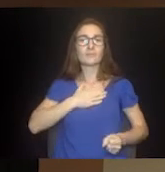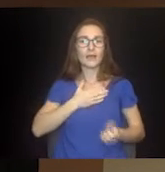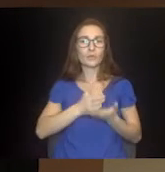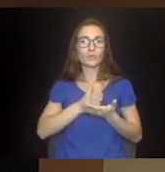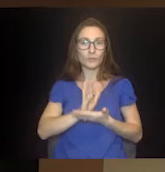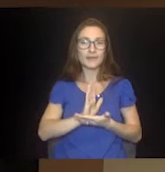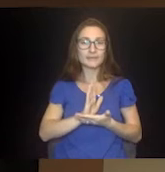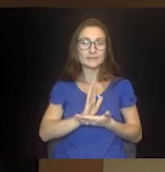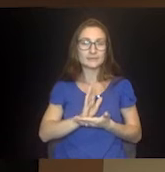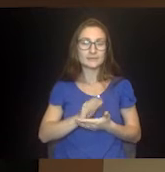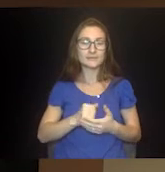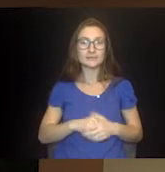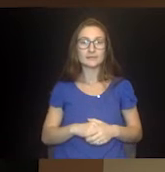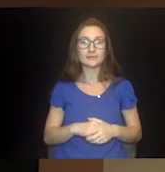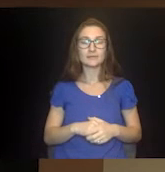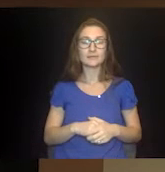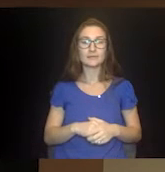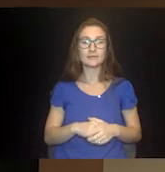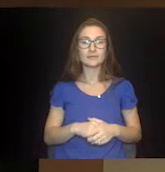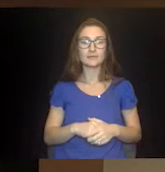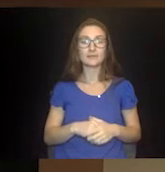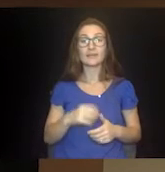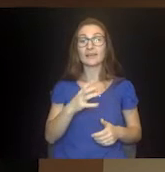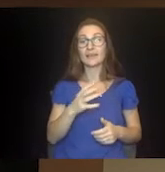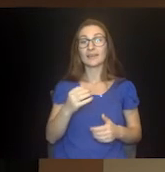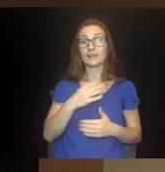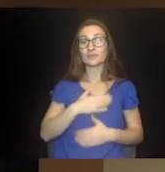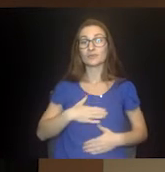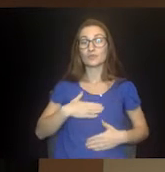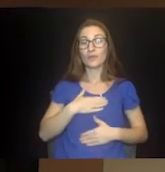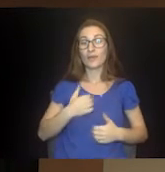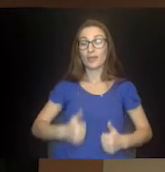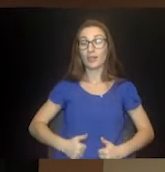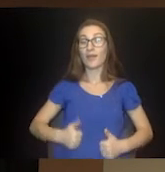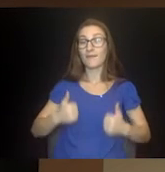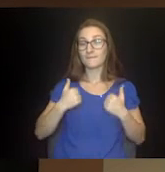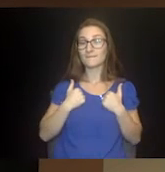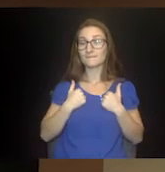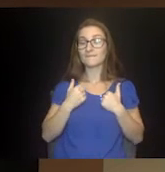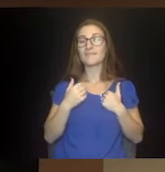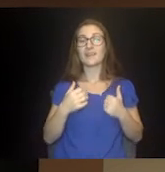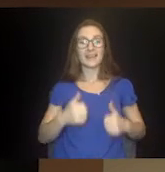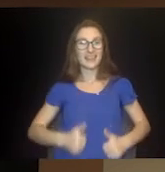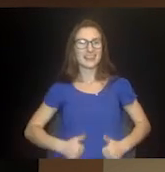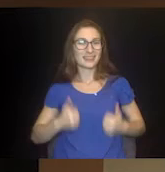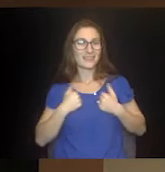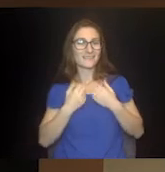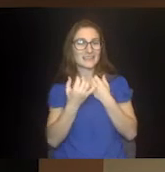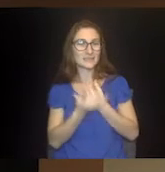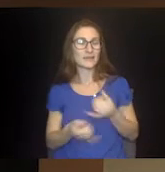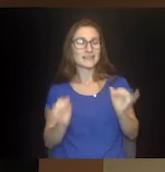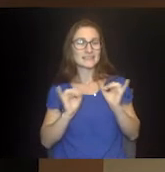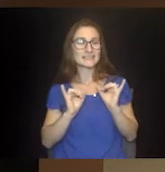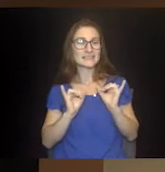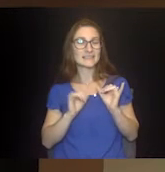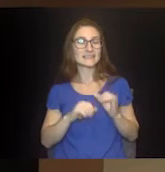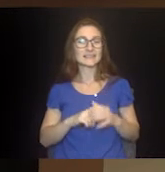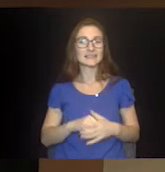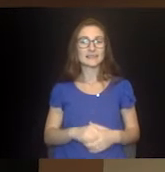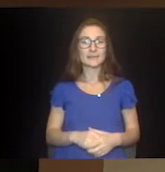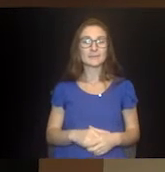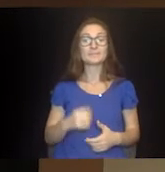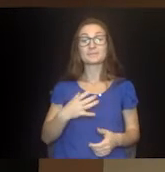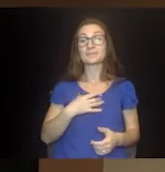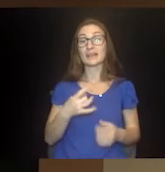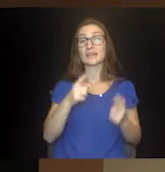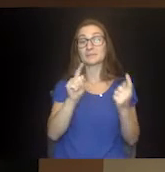advocate for my rights and to go to college, get wife, and live independently. I like